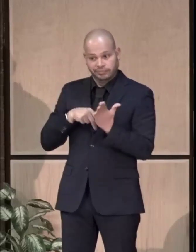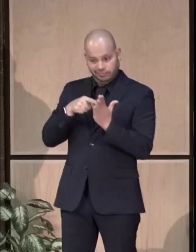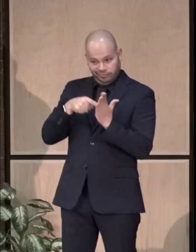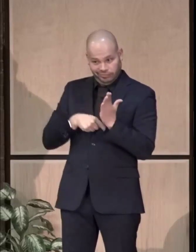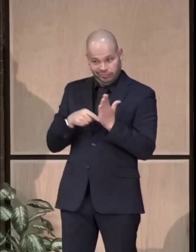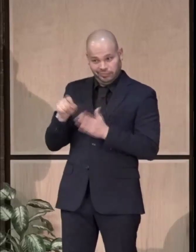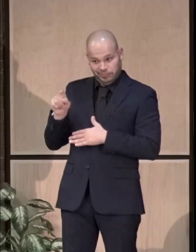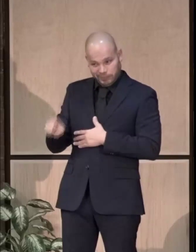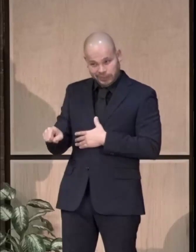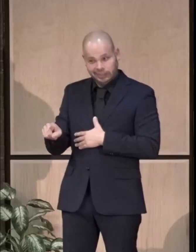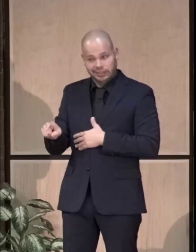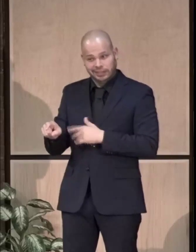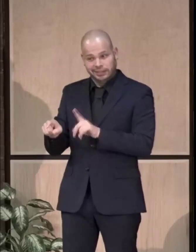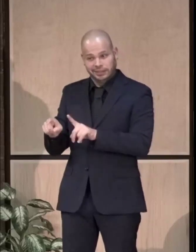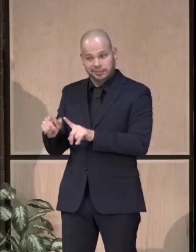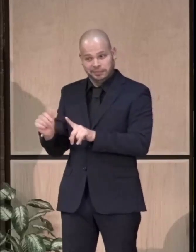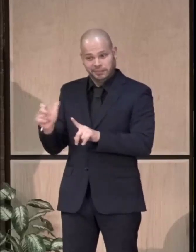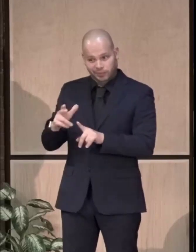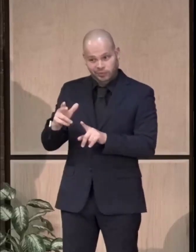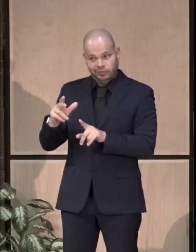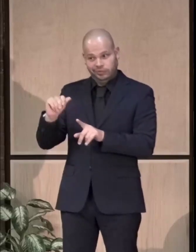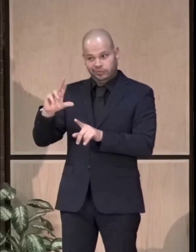right? Correct.